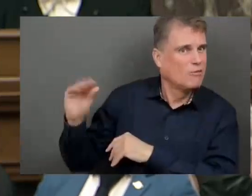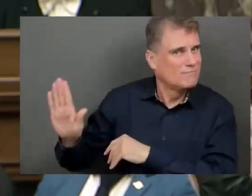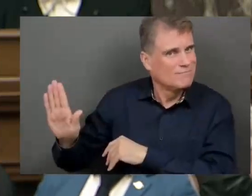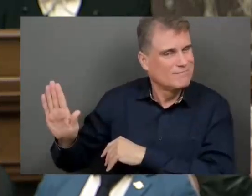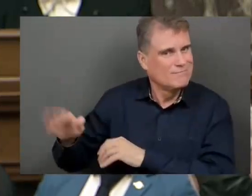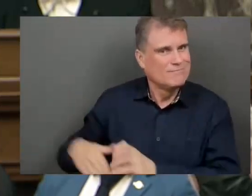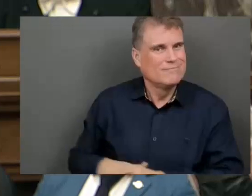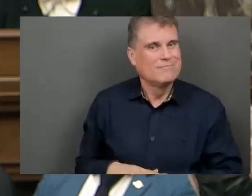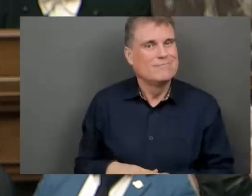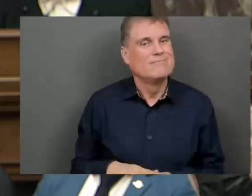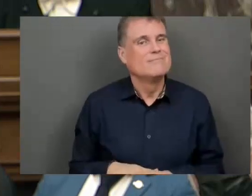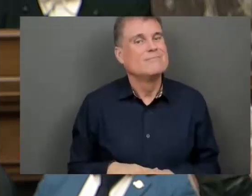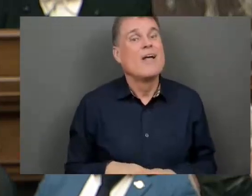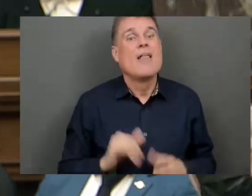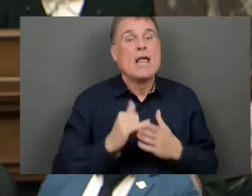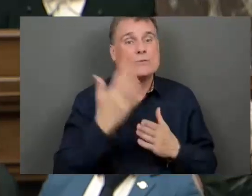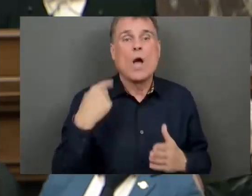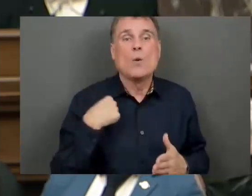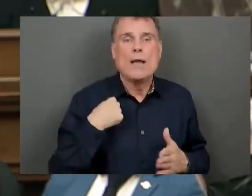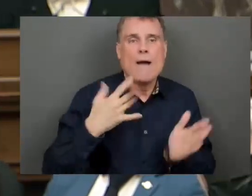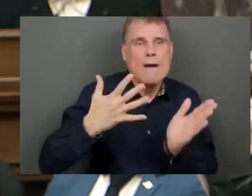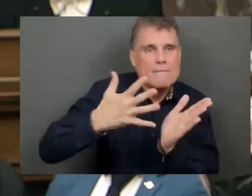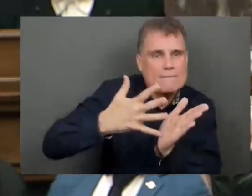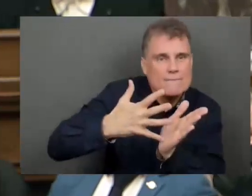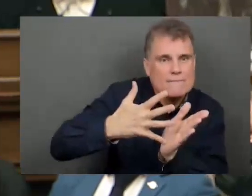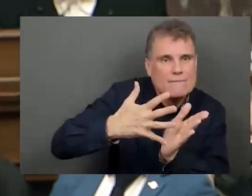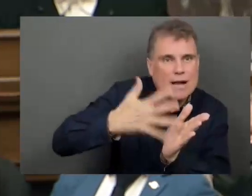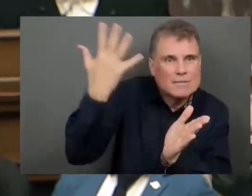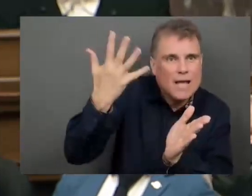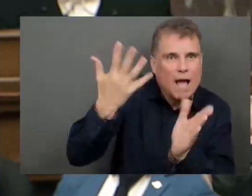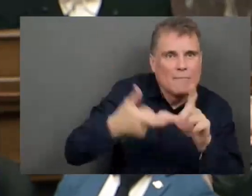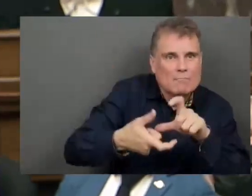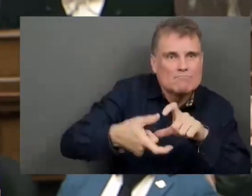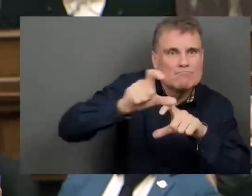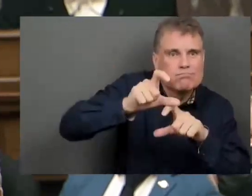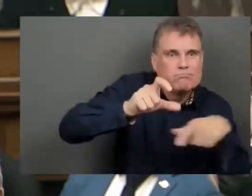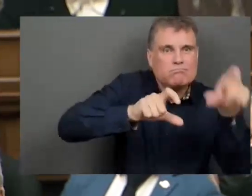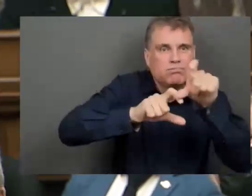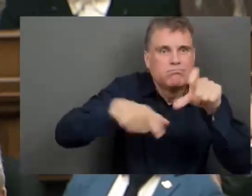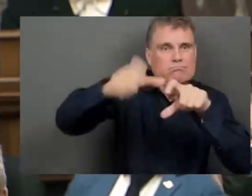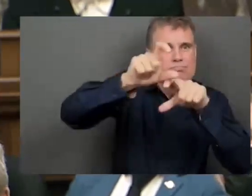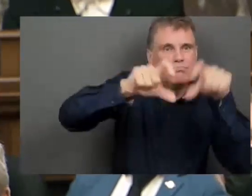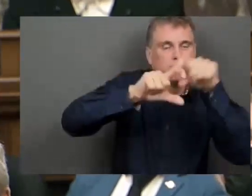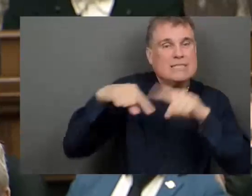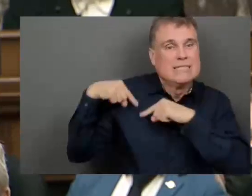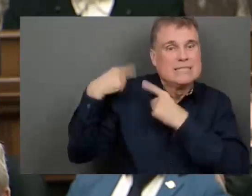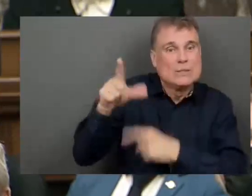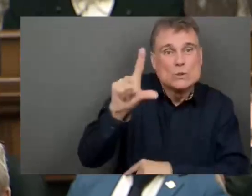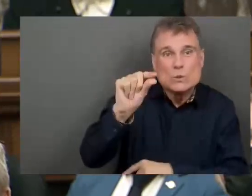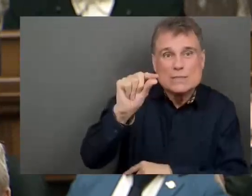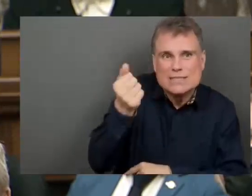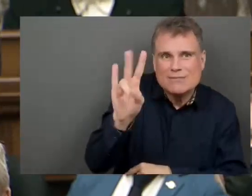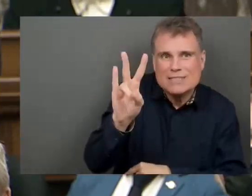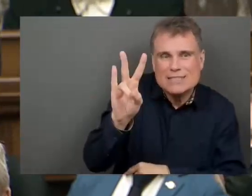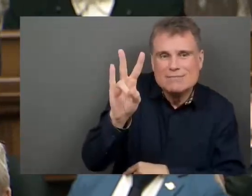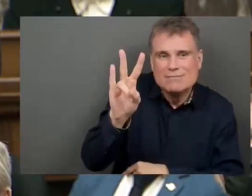increases to disability rates since 2017, the largest by any government in British Columbia ever.